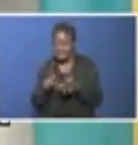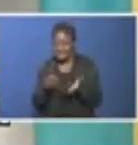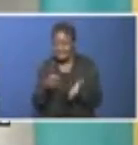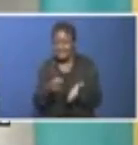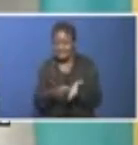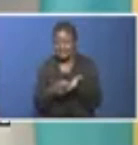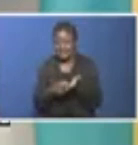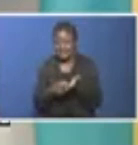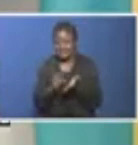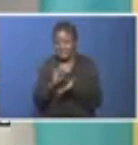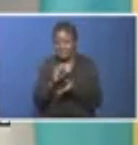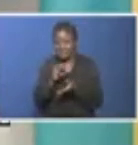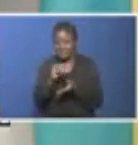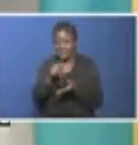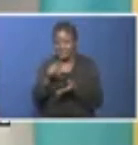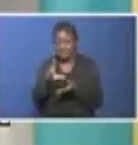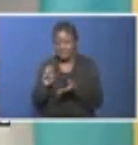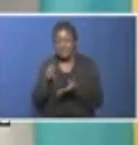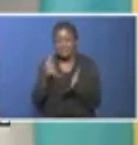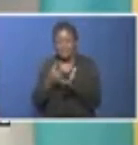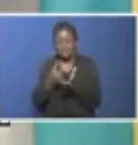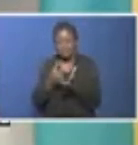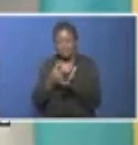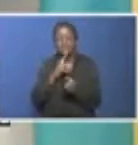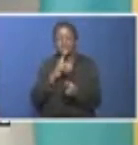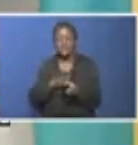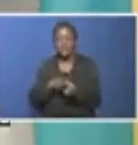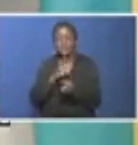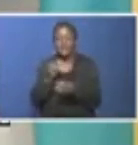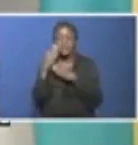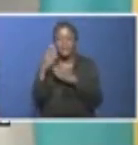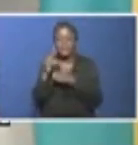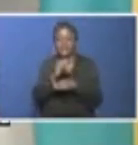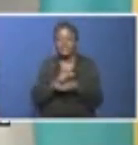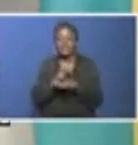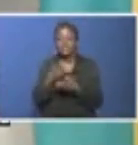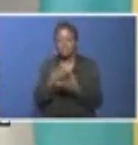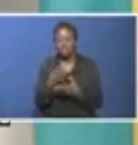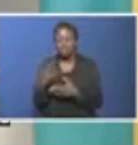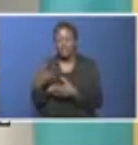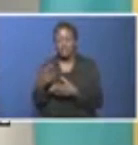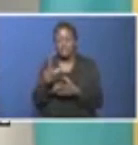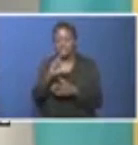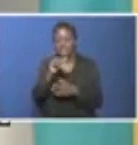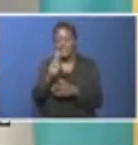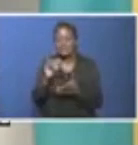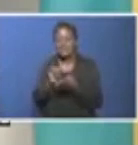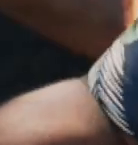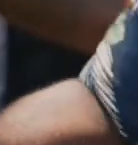from that individual, and it was confirmed by the Bahamas National Reference Lab that that person was positive for